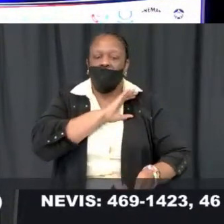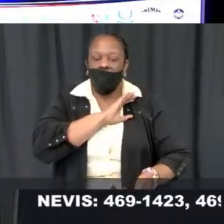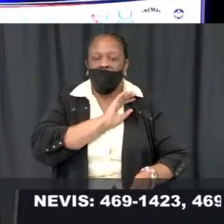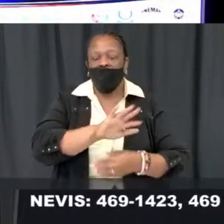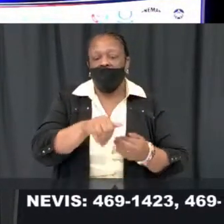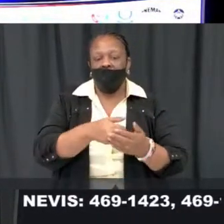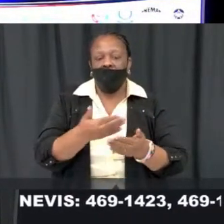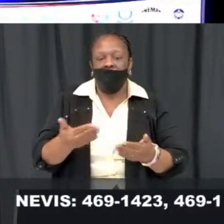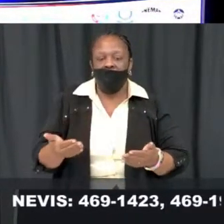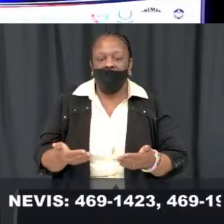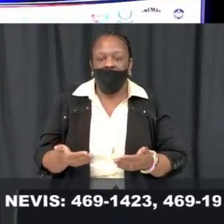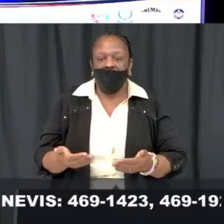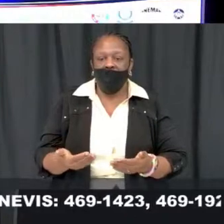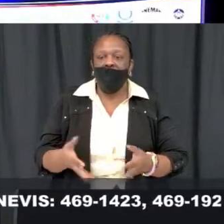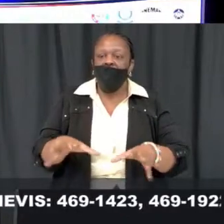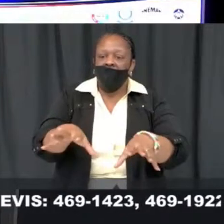them.